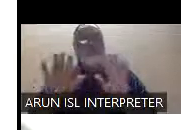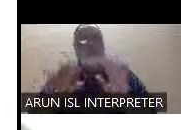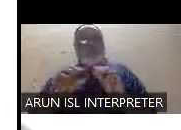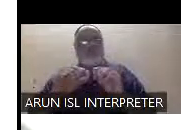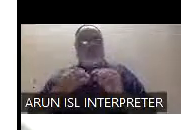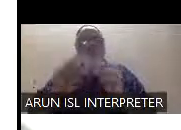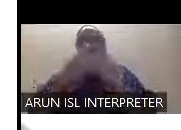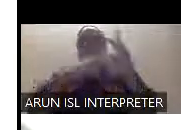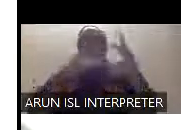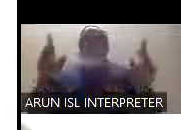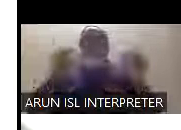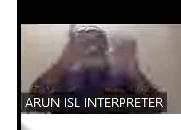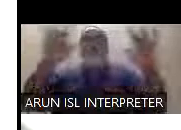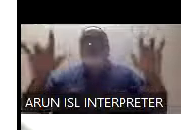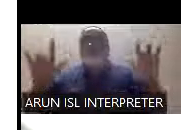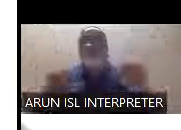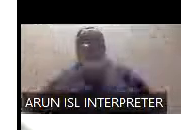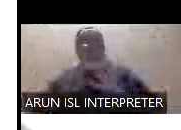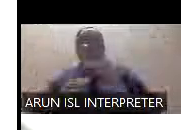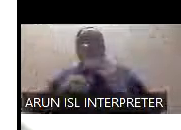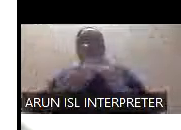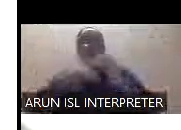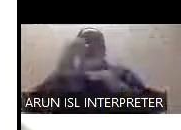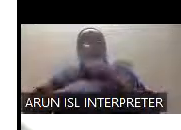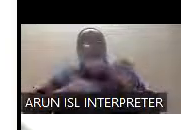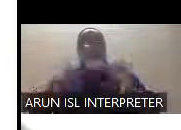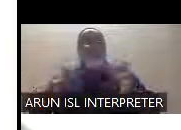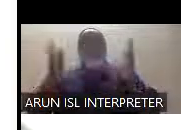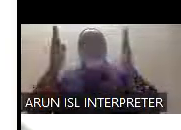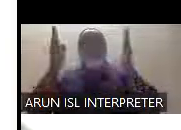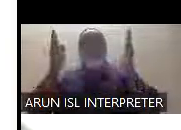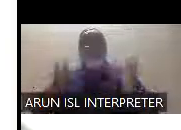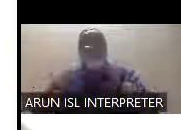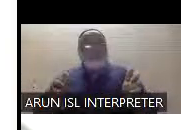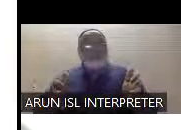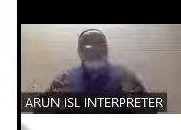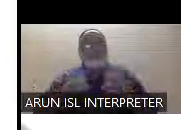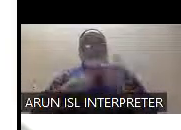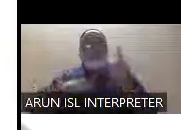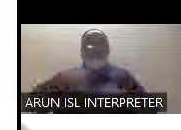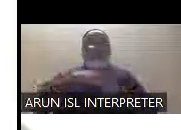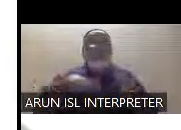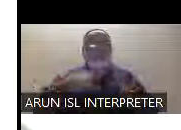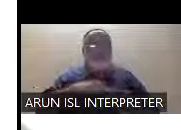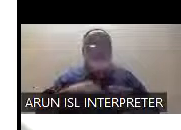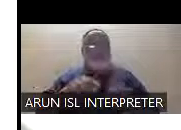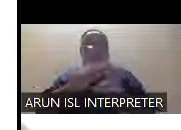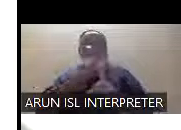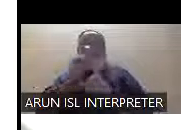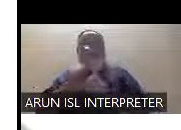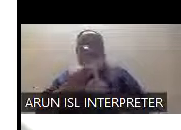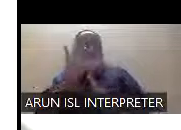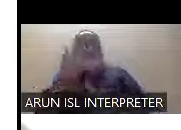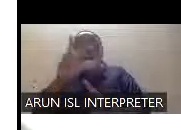verticals, built environment, in transportation, both of this. And they have set some targets like saying that in 48